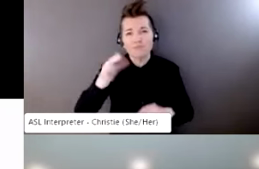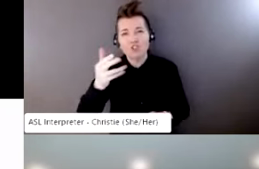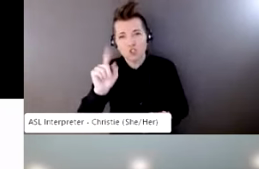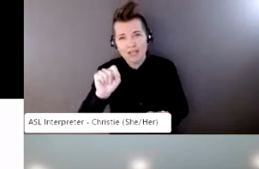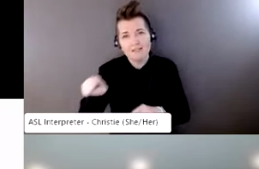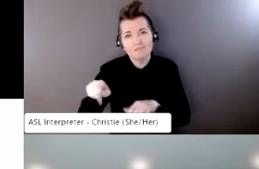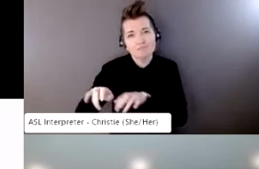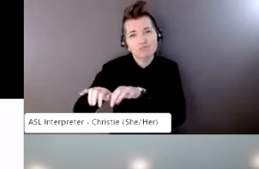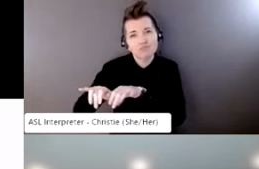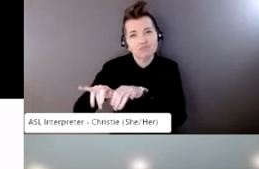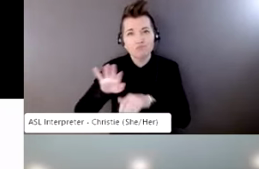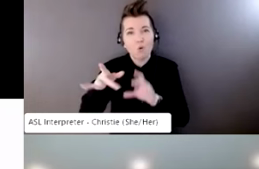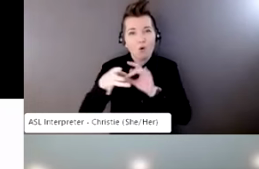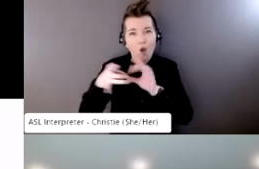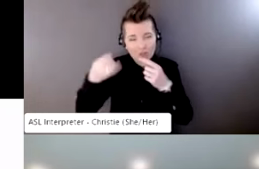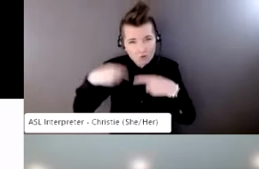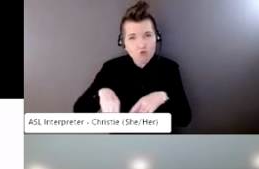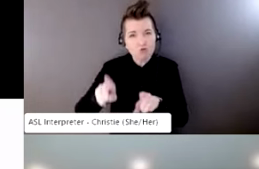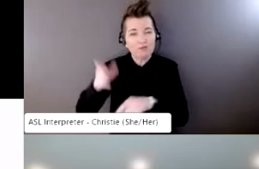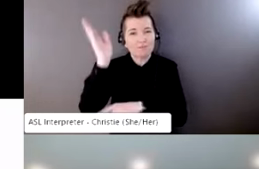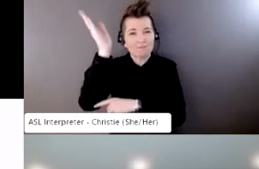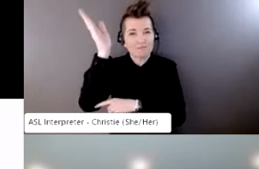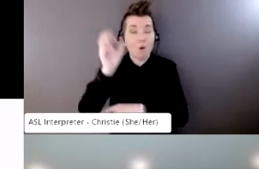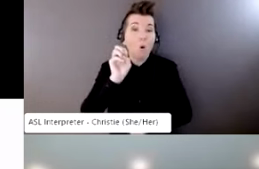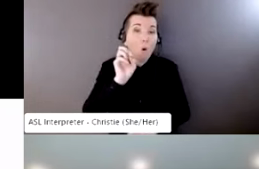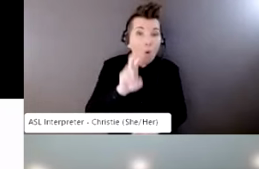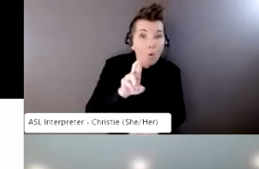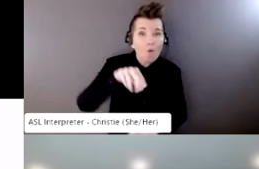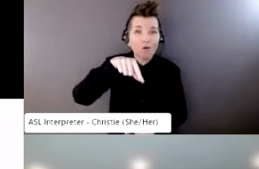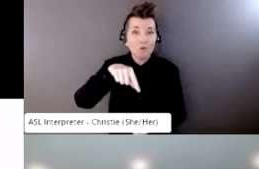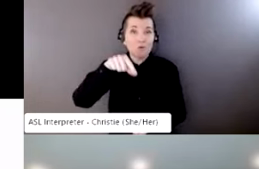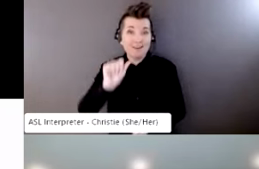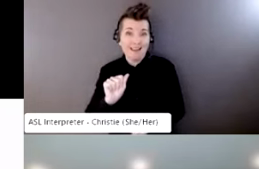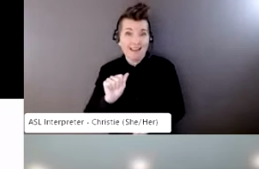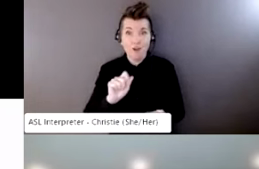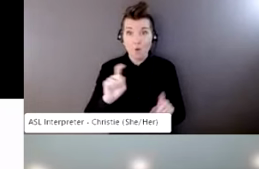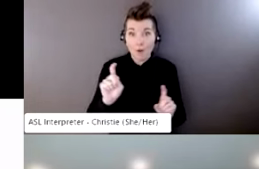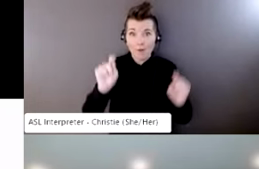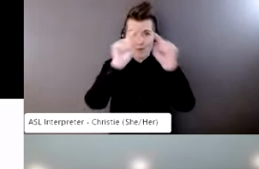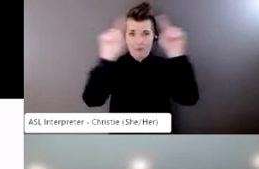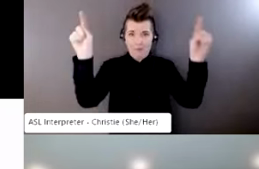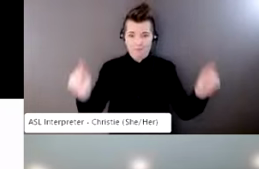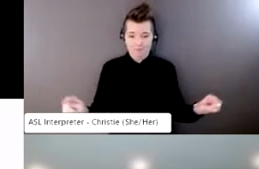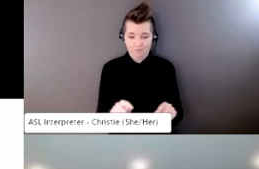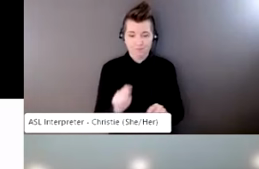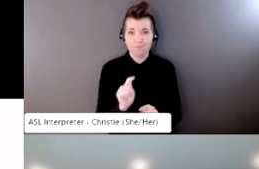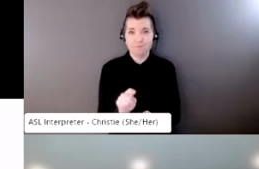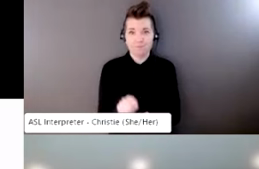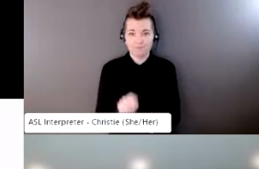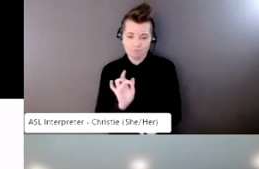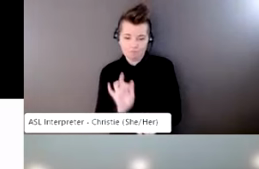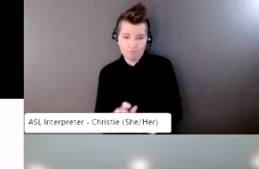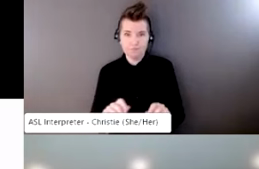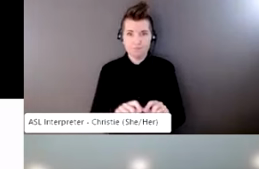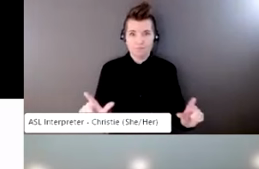post your comments during the session, or the Q&A box, which you can access at the bottom of your screen, where you can type your